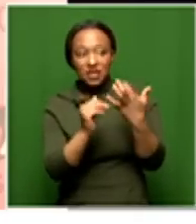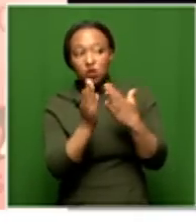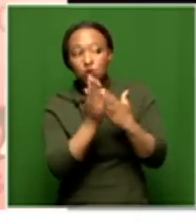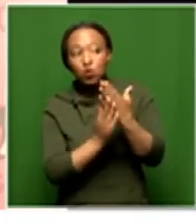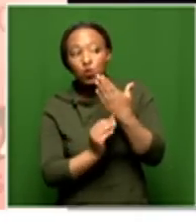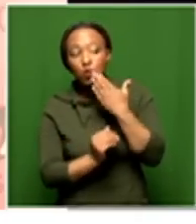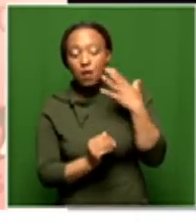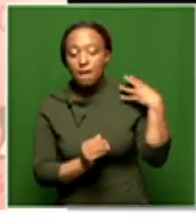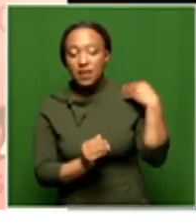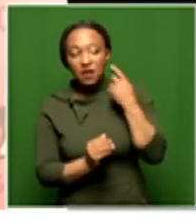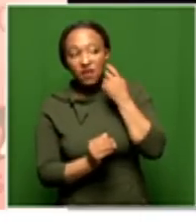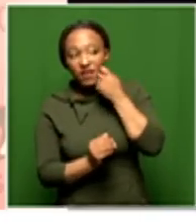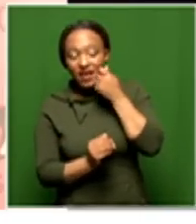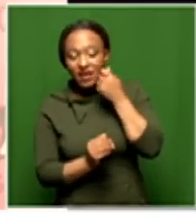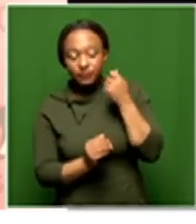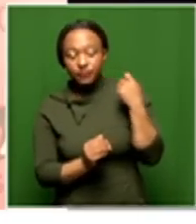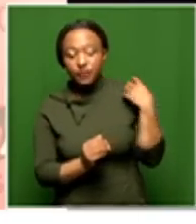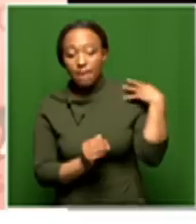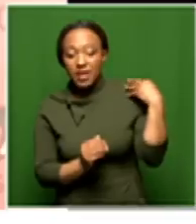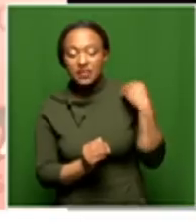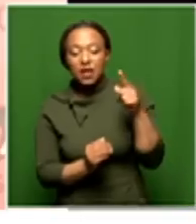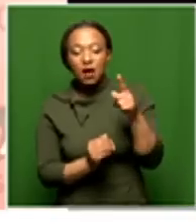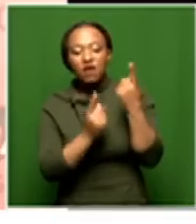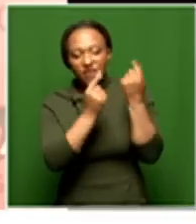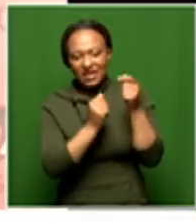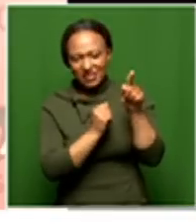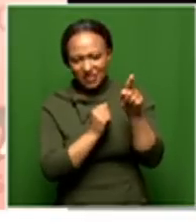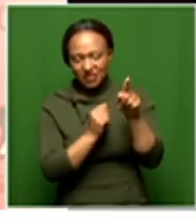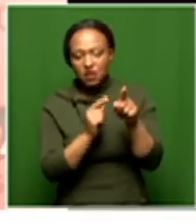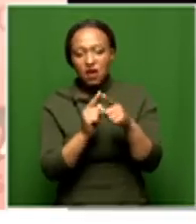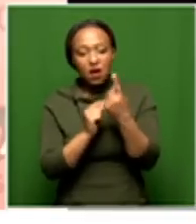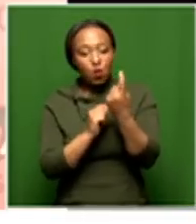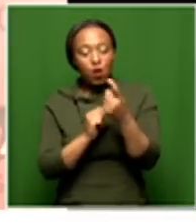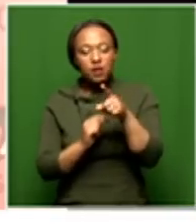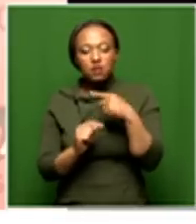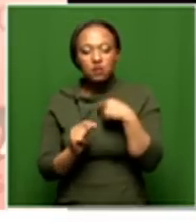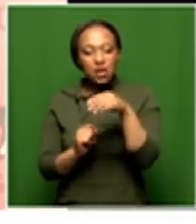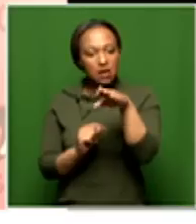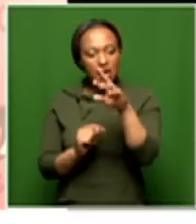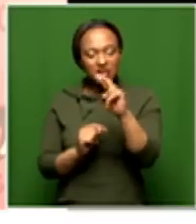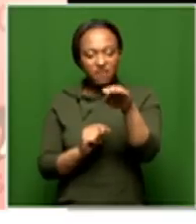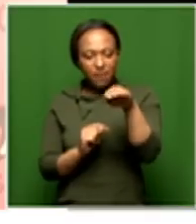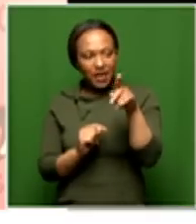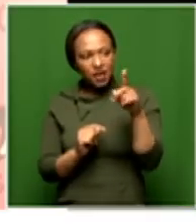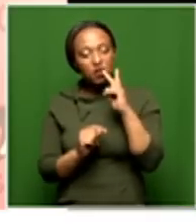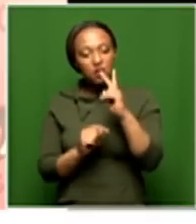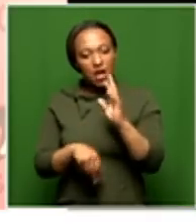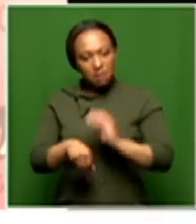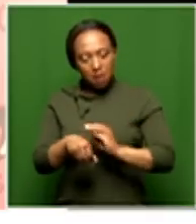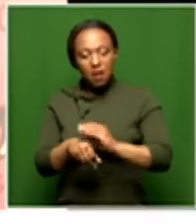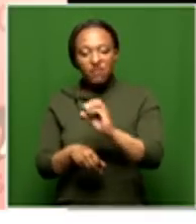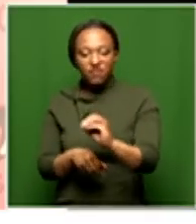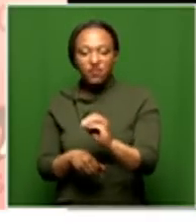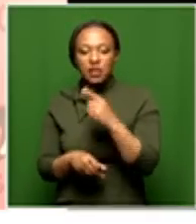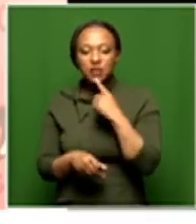Finance in terms of our constitution. It's one reflection of that. But now the Reserve Bank, we have seen recently when there's a crisis, they